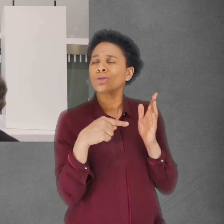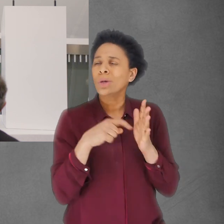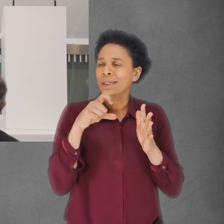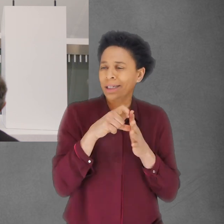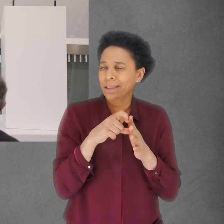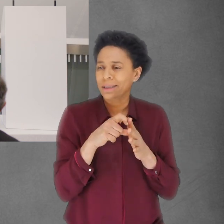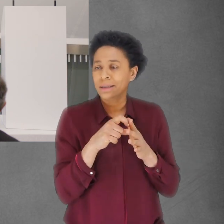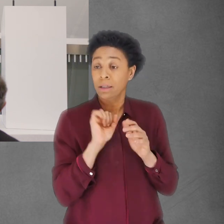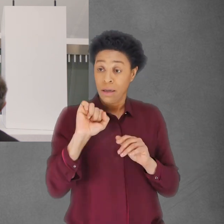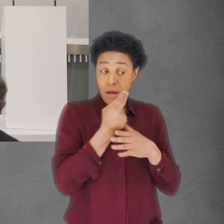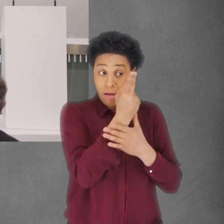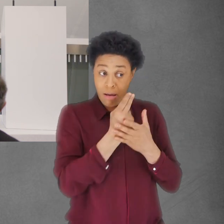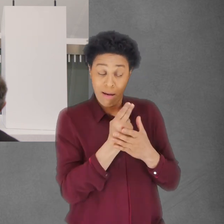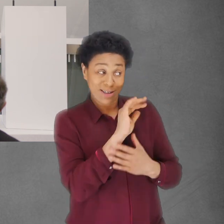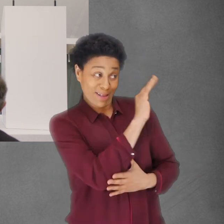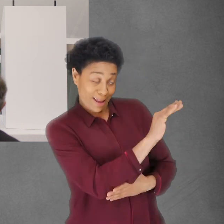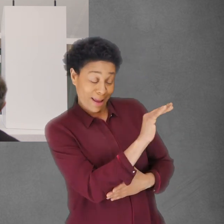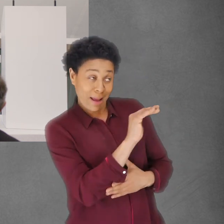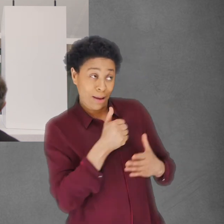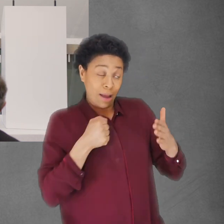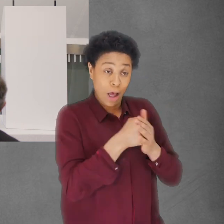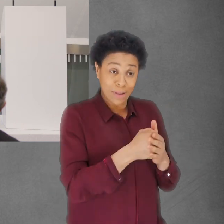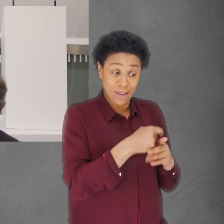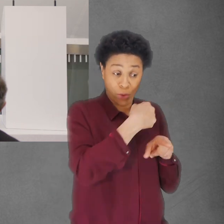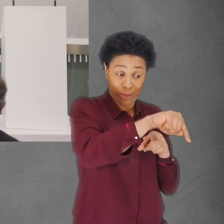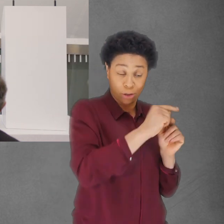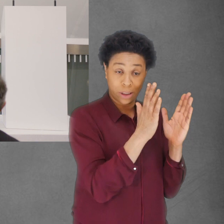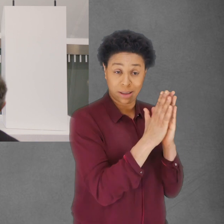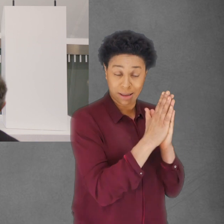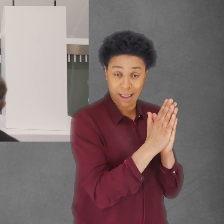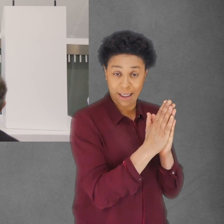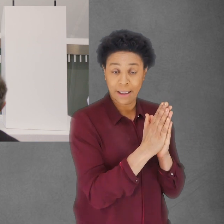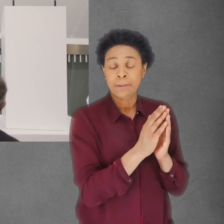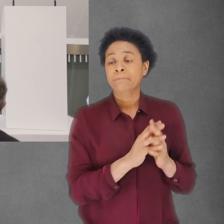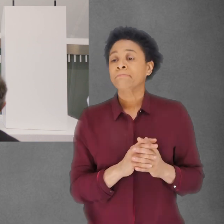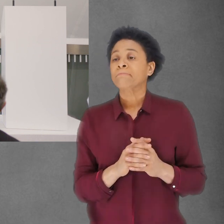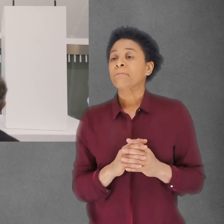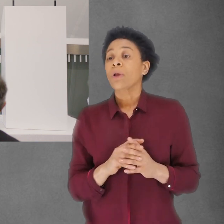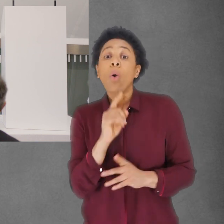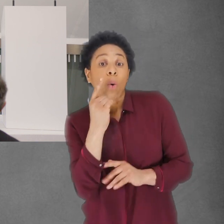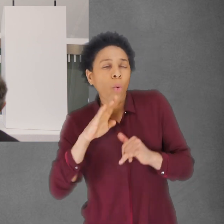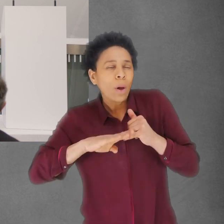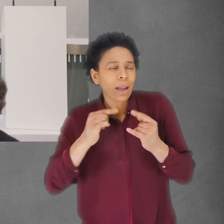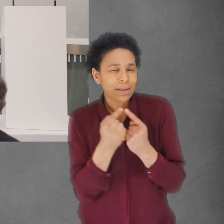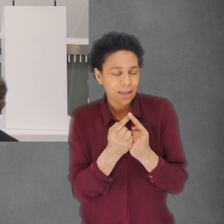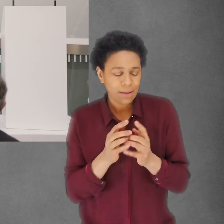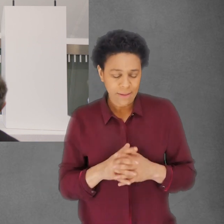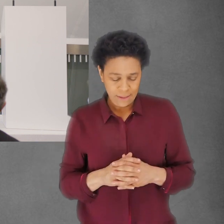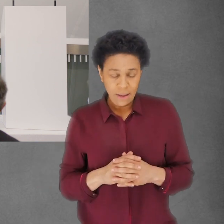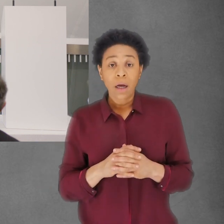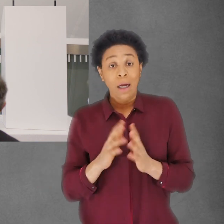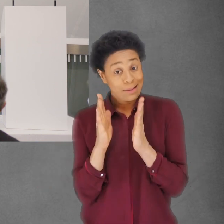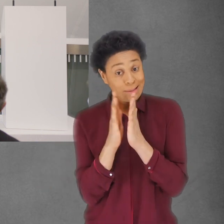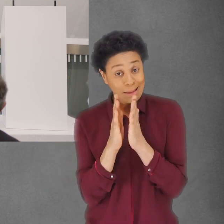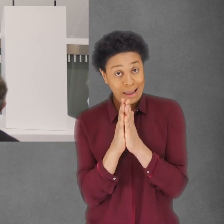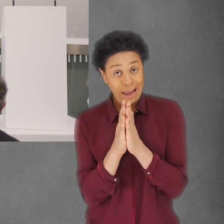visit today and often this week. And actually, one last thing that I wanted to say is on Sunday, we're